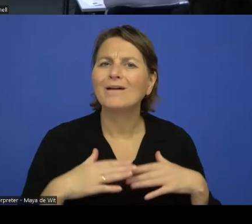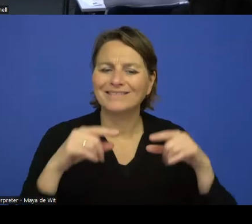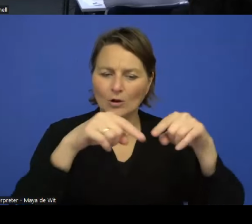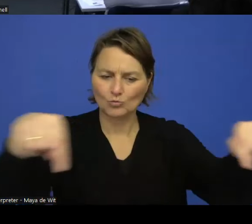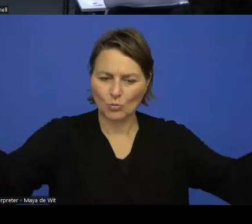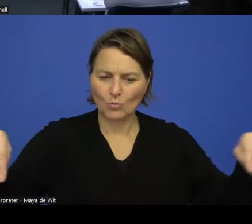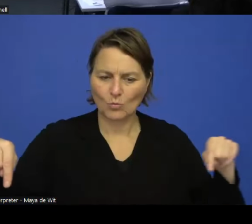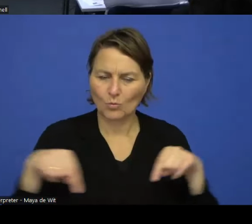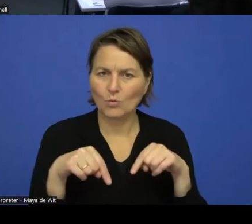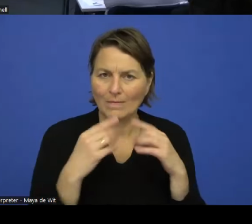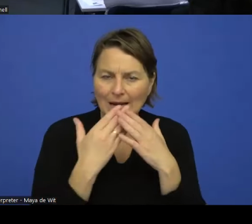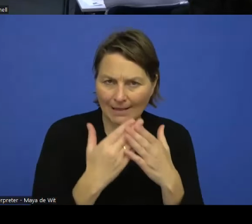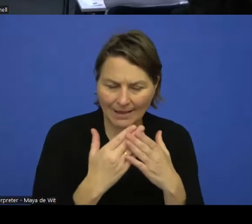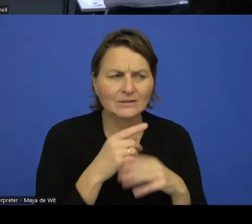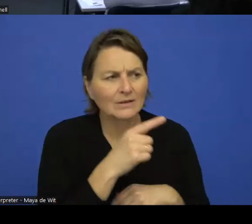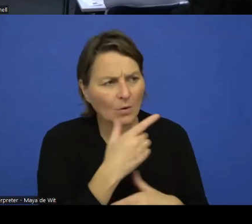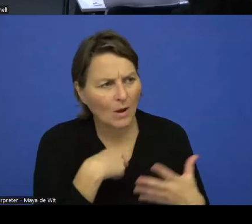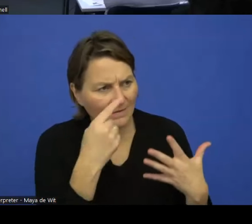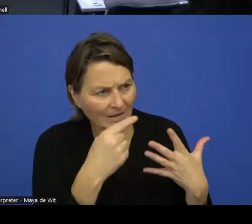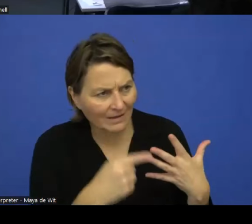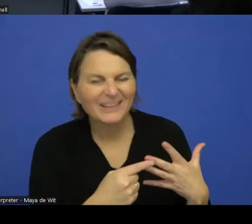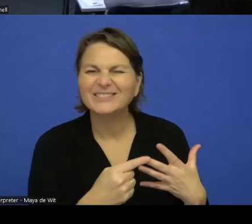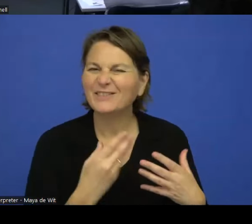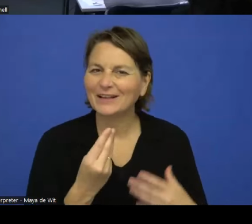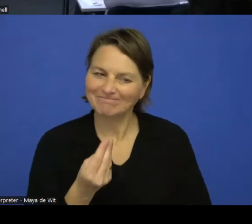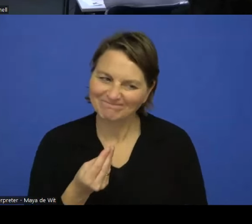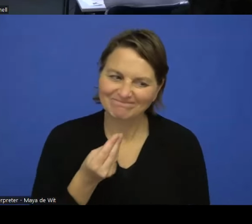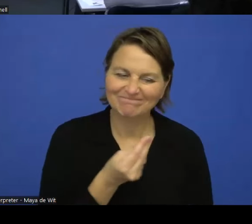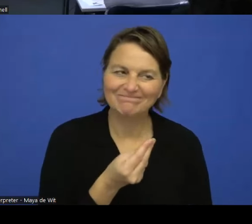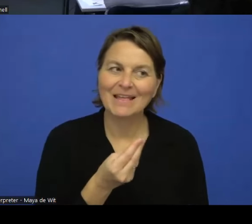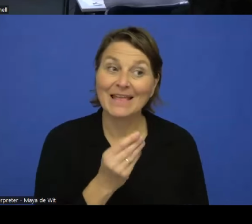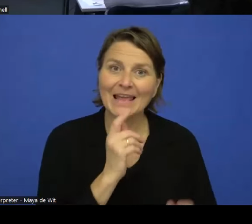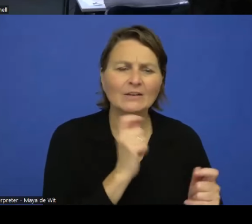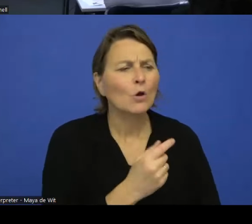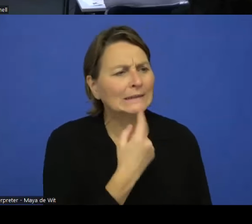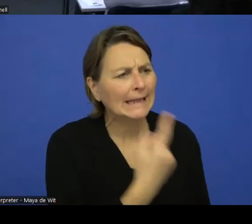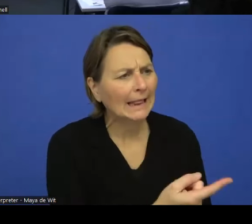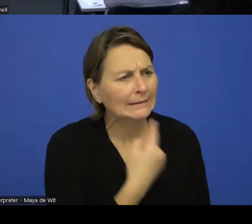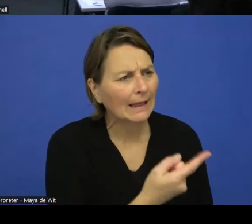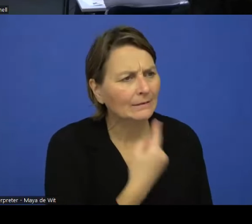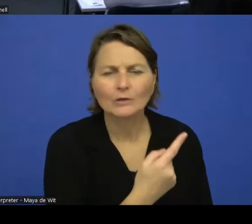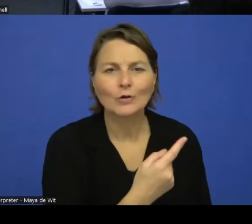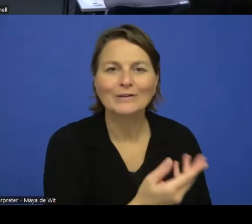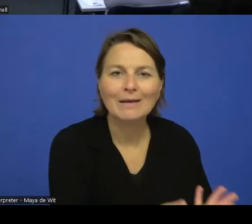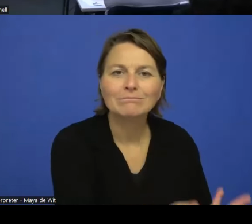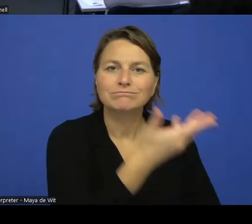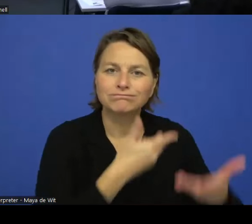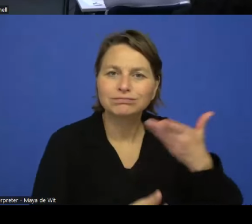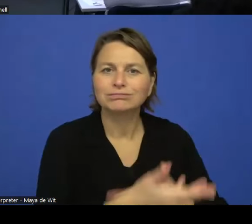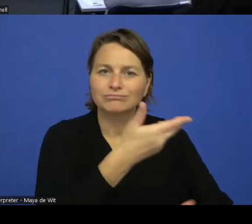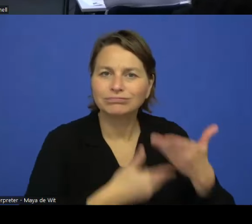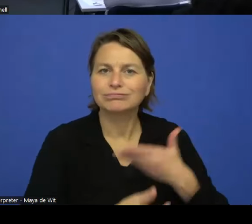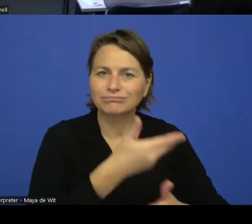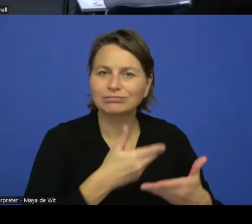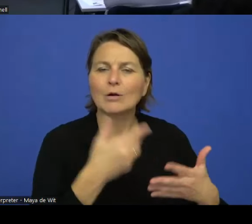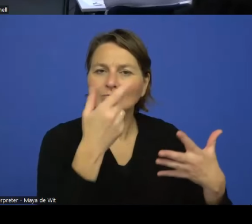from it. But it became a way of giving them some power in the interview. And we got some funding from the Leverhulme Trust to